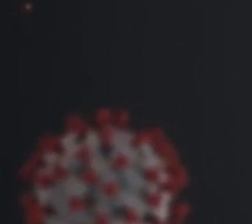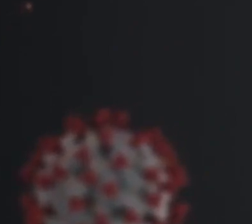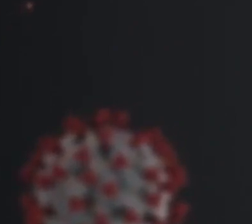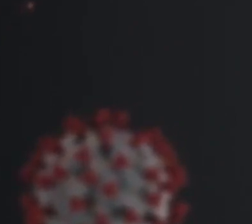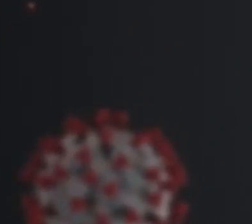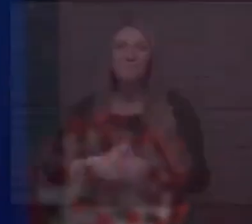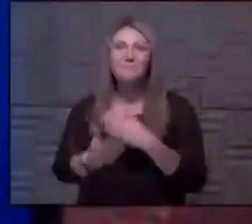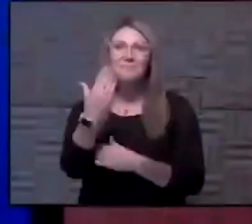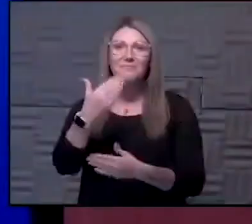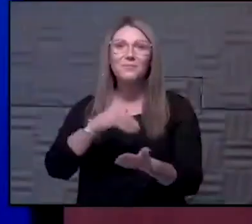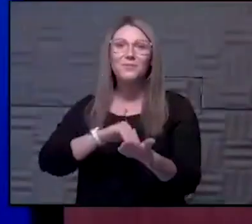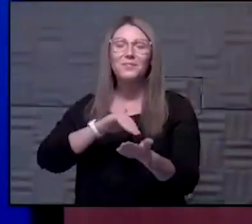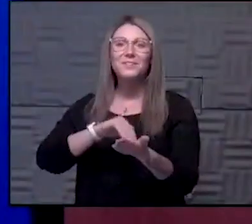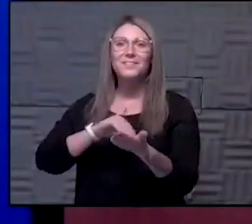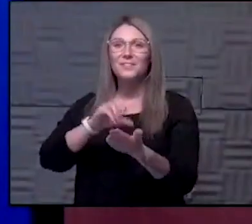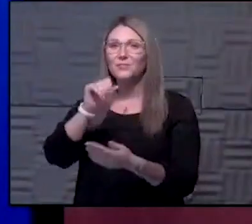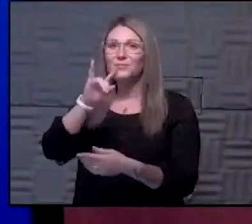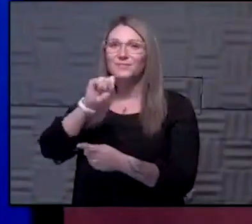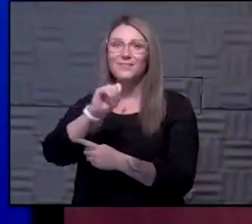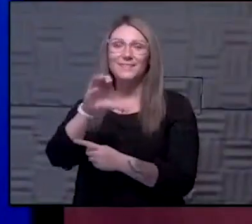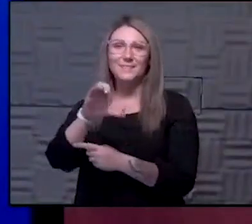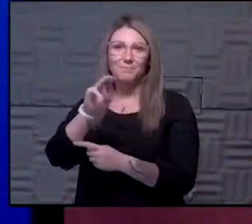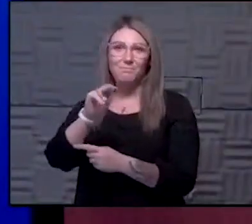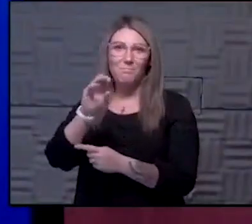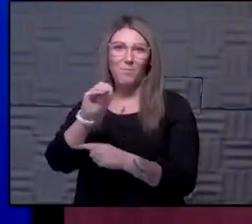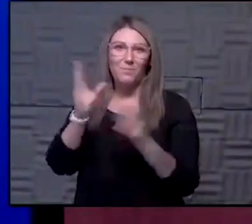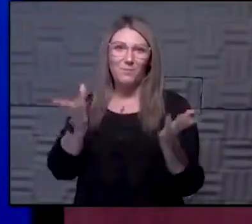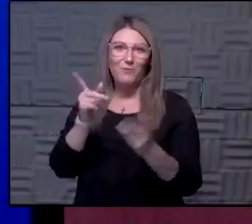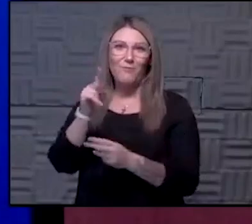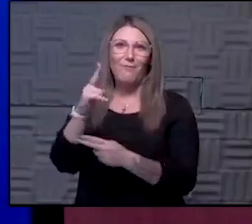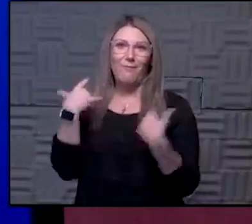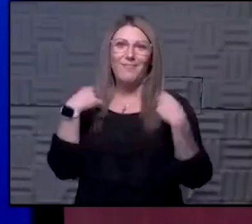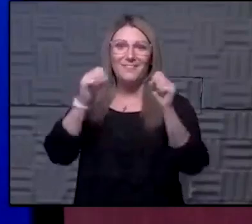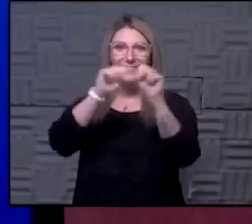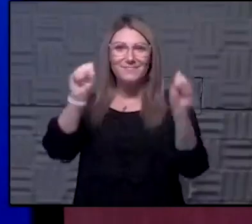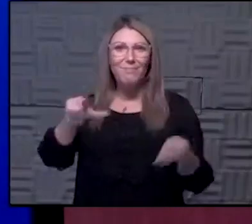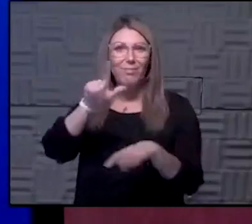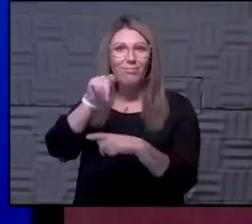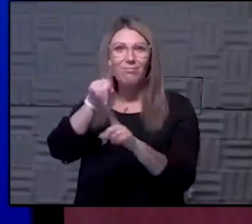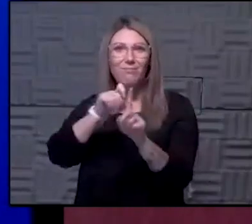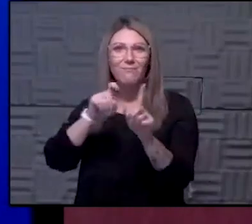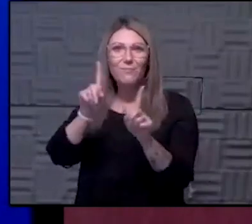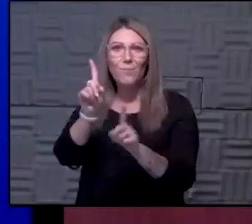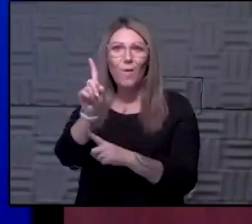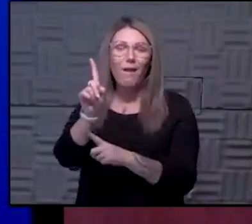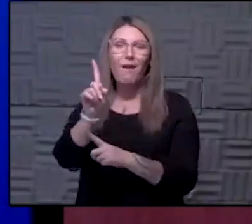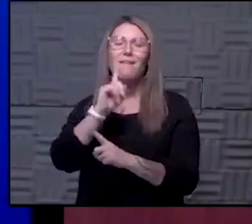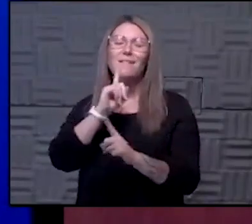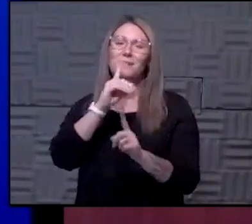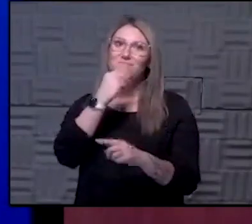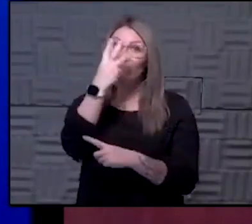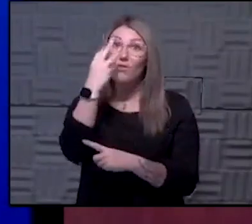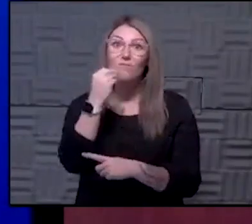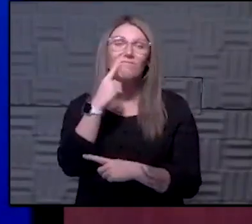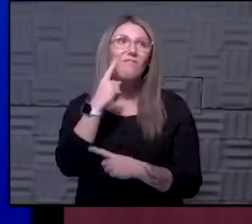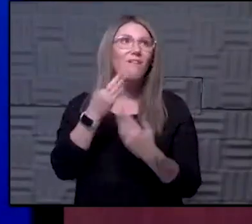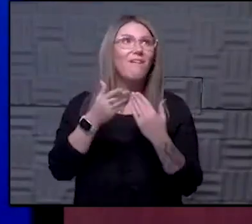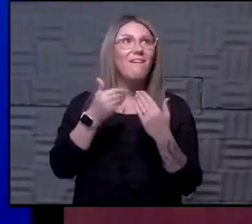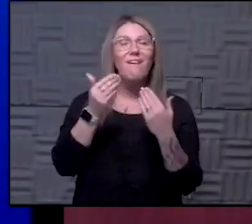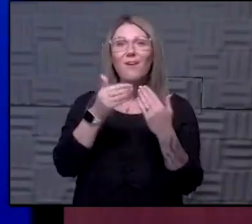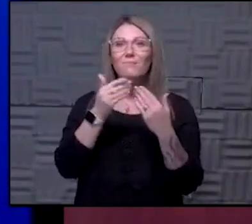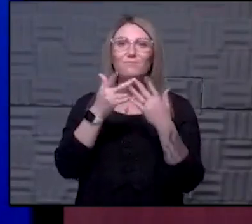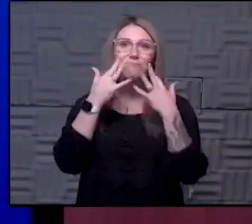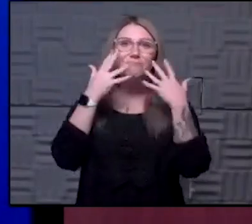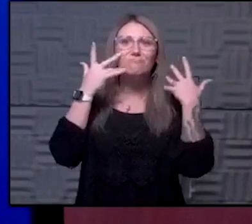Hey, good morning. This is Steve Stites, Chief Medical Officer here at the University of Kansas Health System, broadcasting live with you from this beautiful, almost spring morning here on